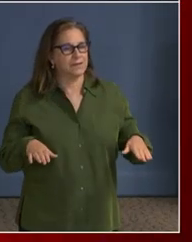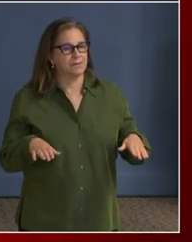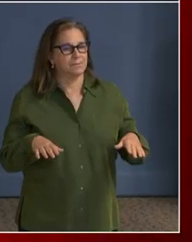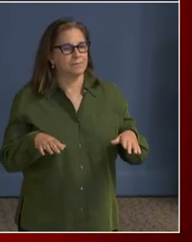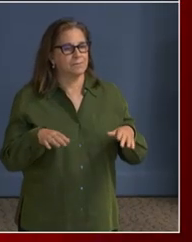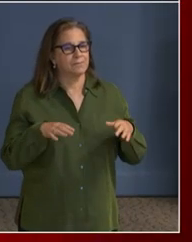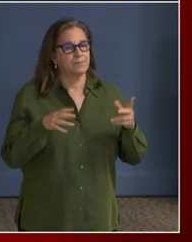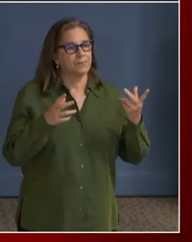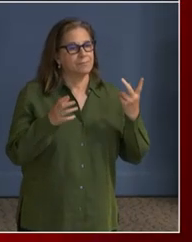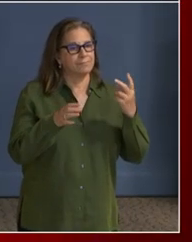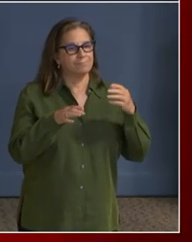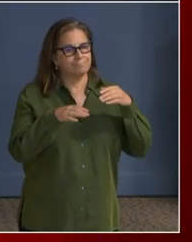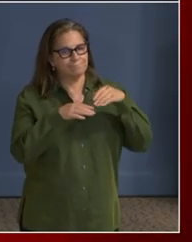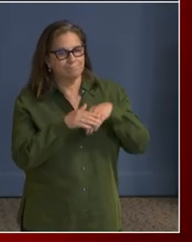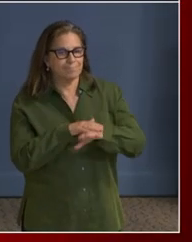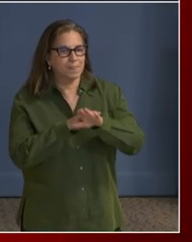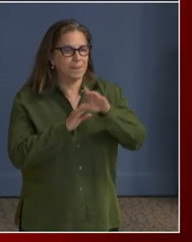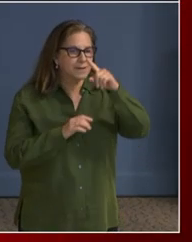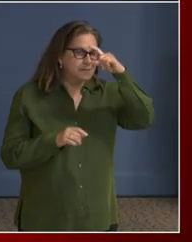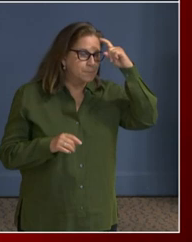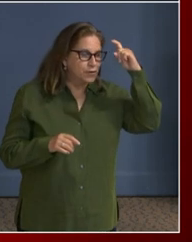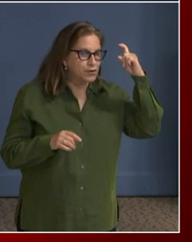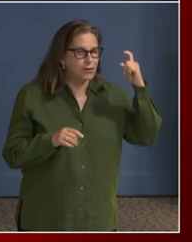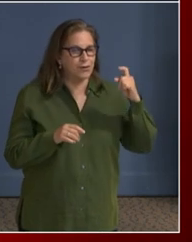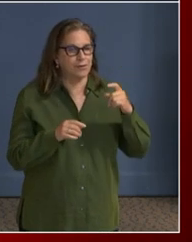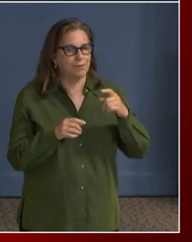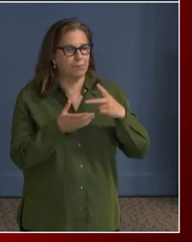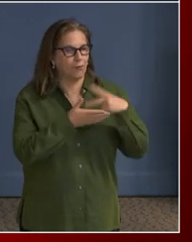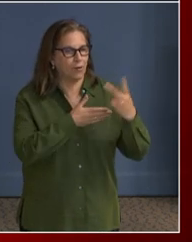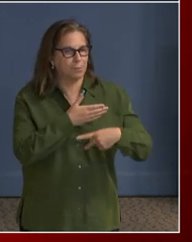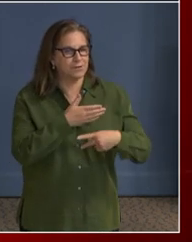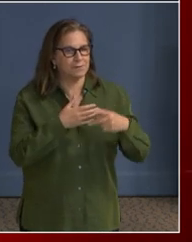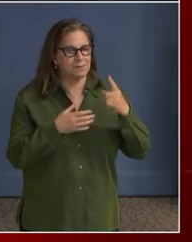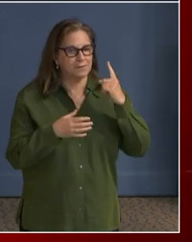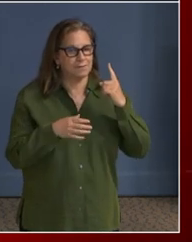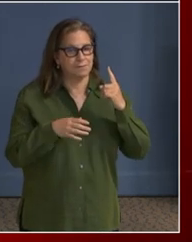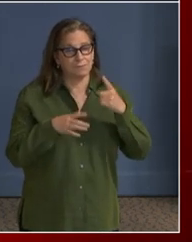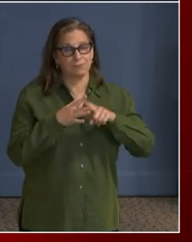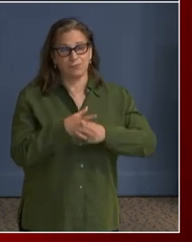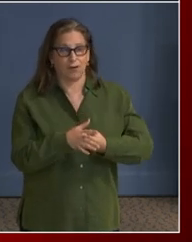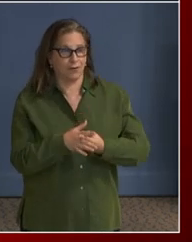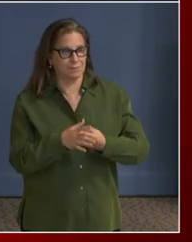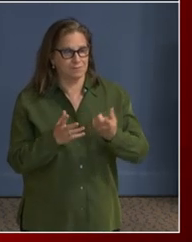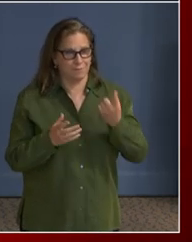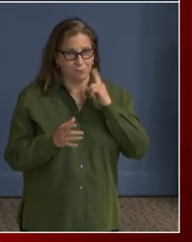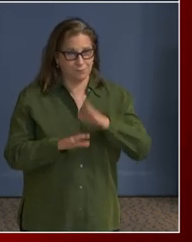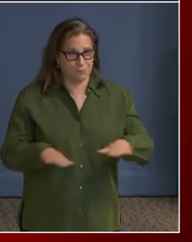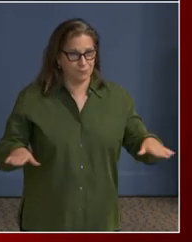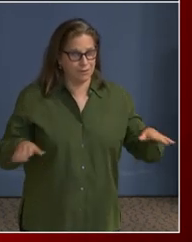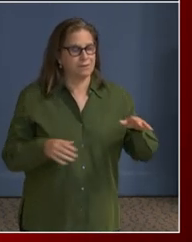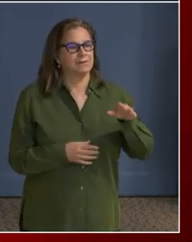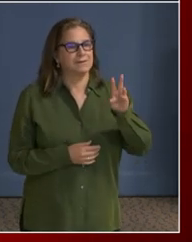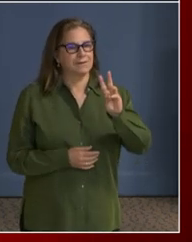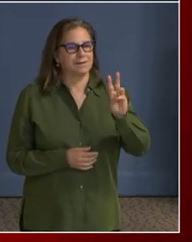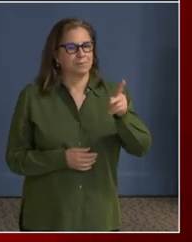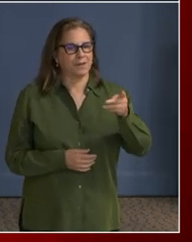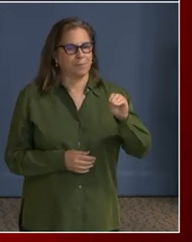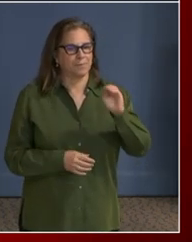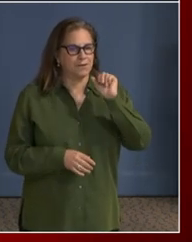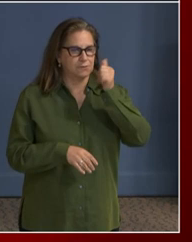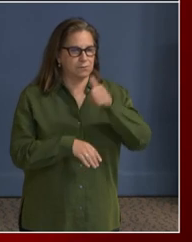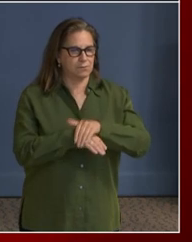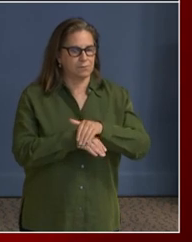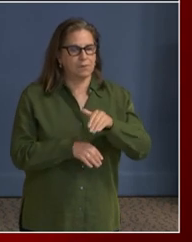Summer Bridge program is tomorrow at 6 p.m. The Summer Bridge program is for